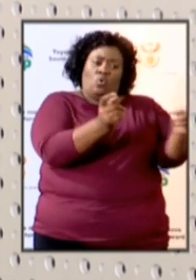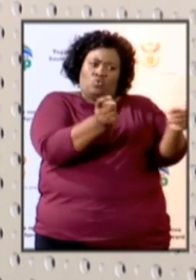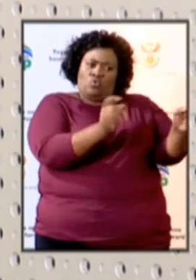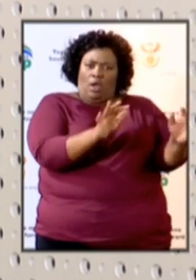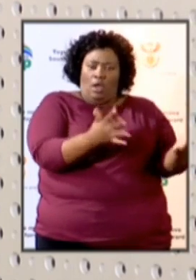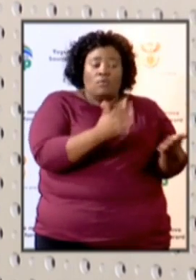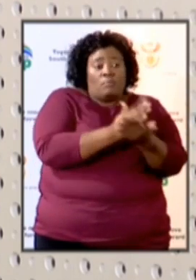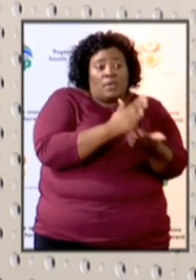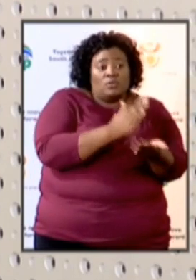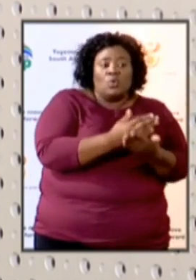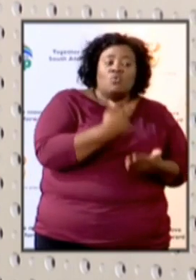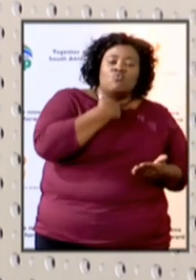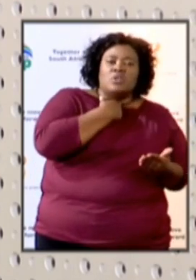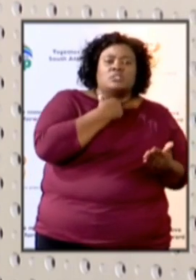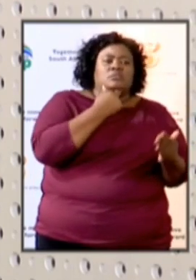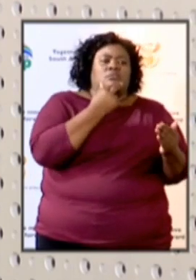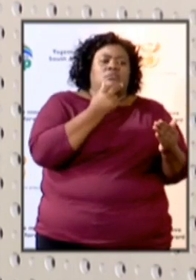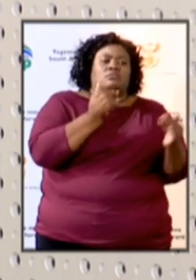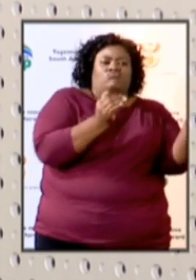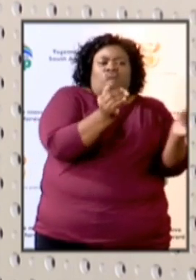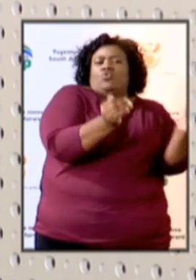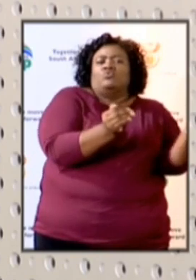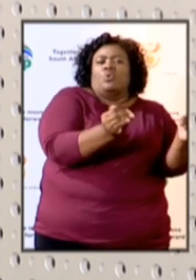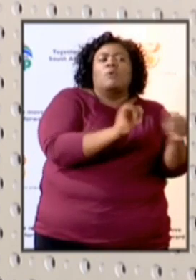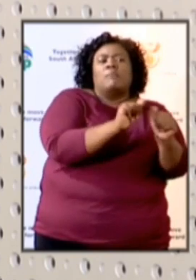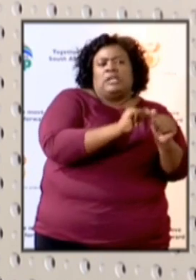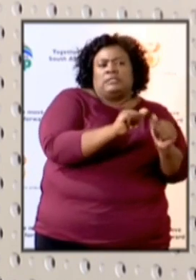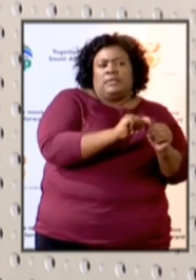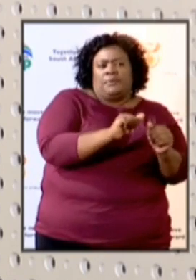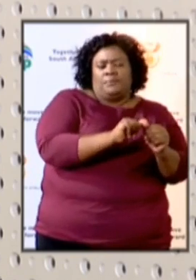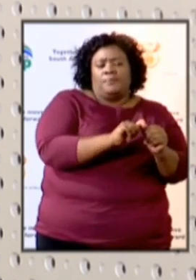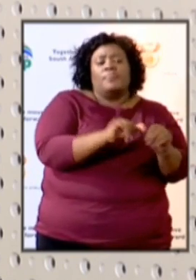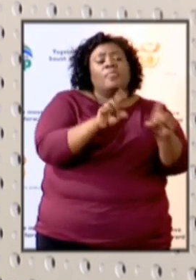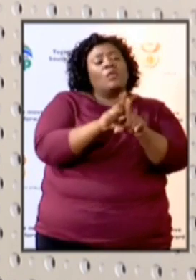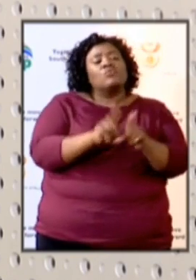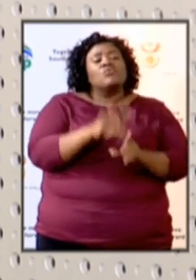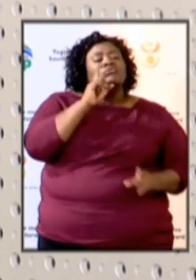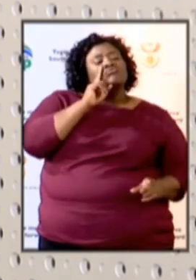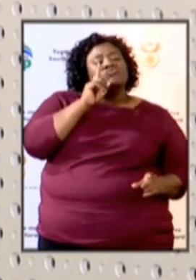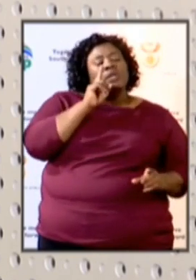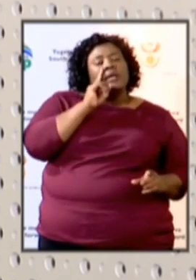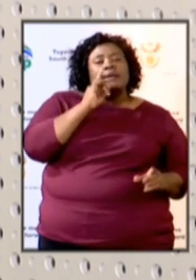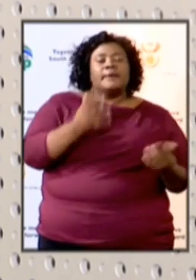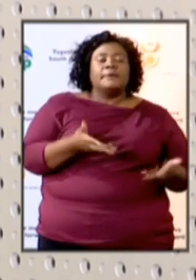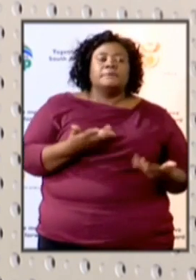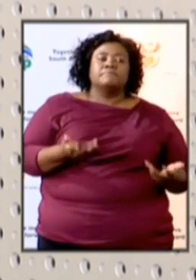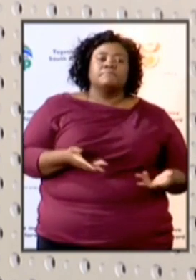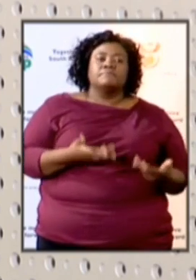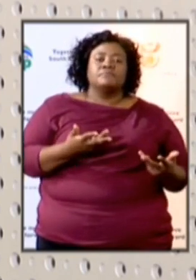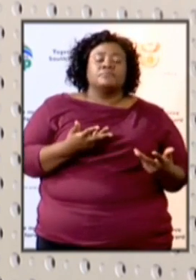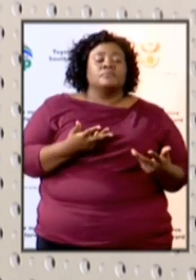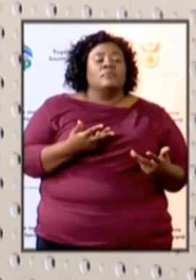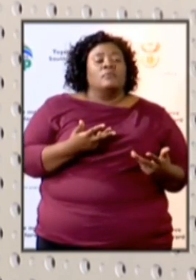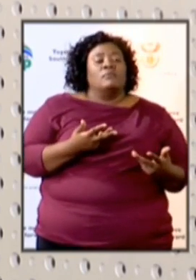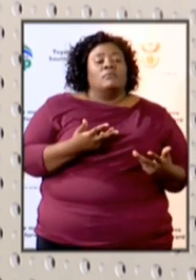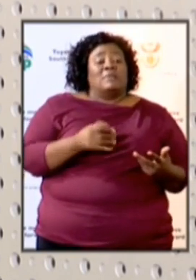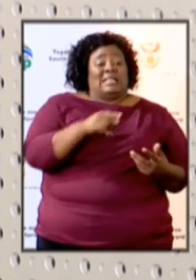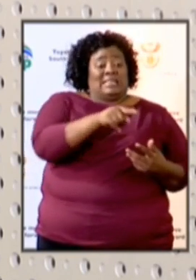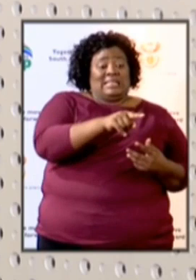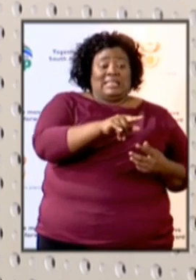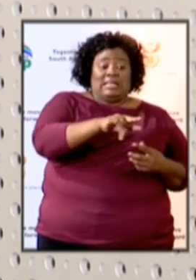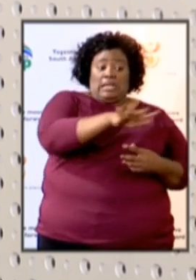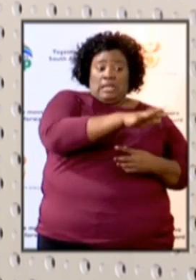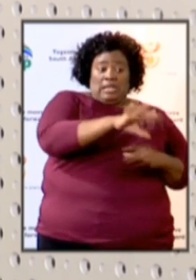is mitigated. We also looked at what is the impact on that